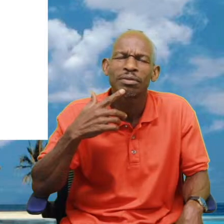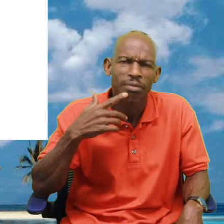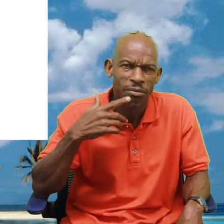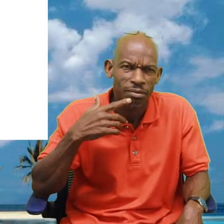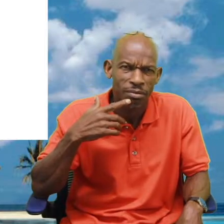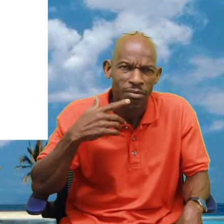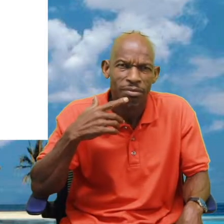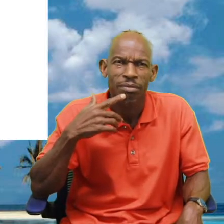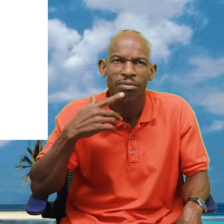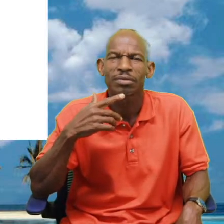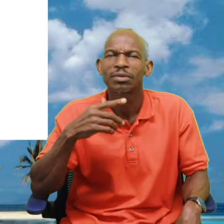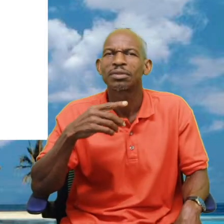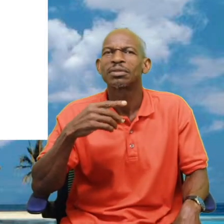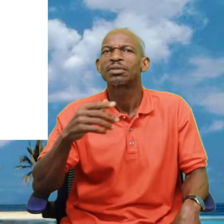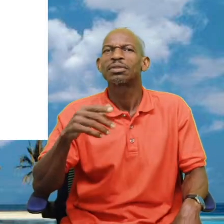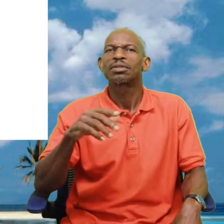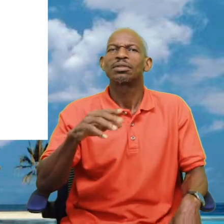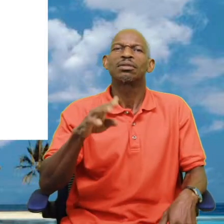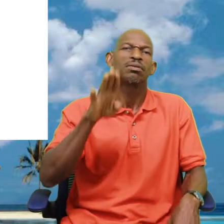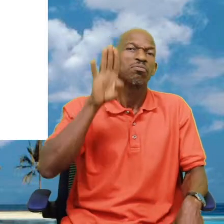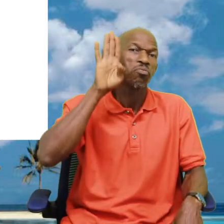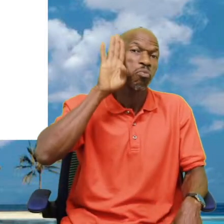All right, he has brown skin.